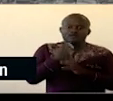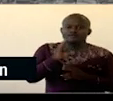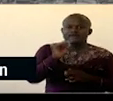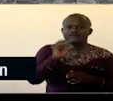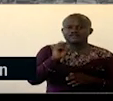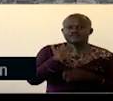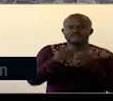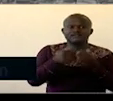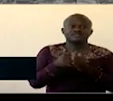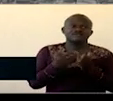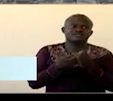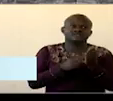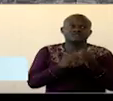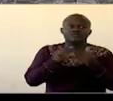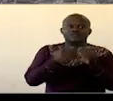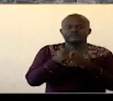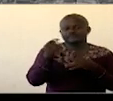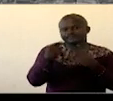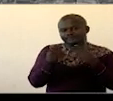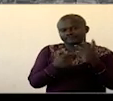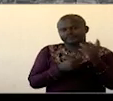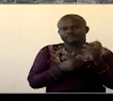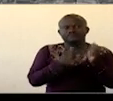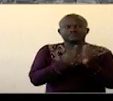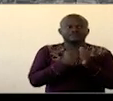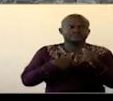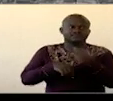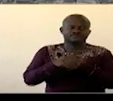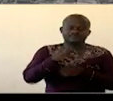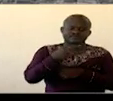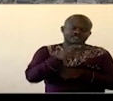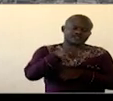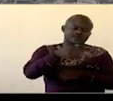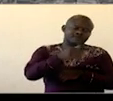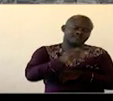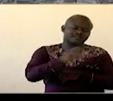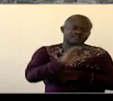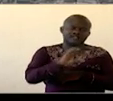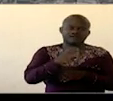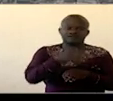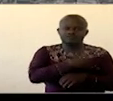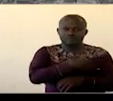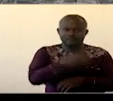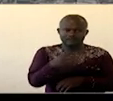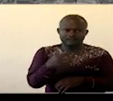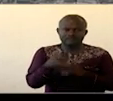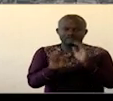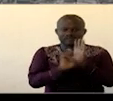rich source of substances with therapeutic properties. For example,